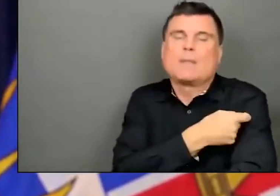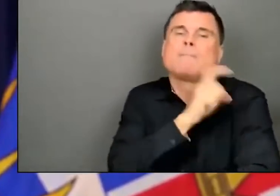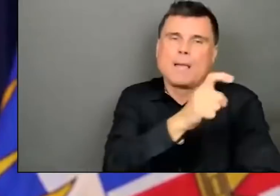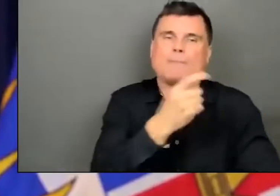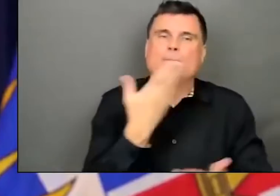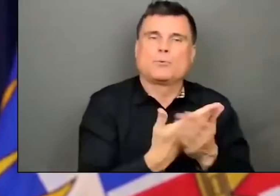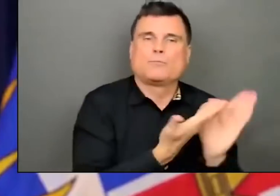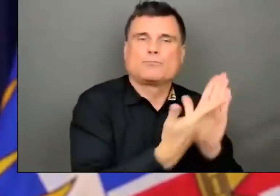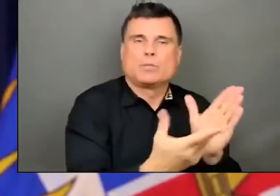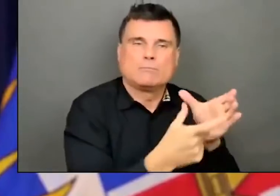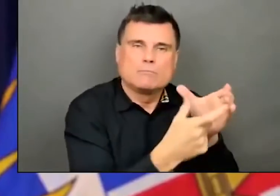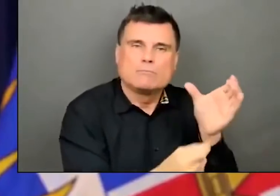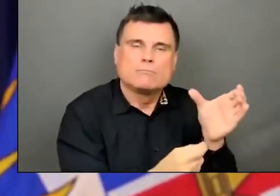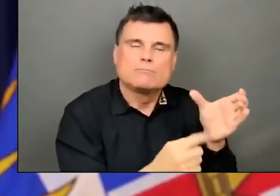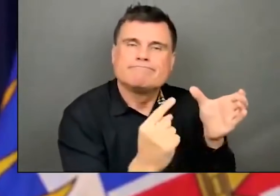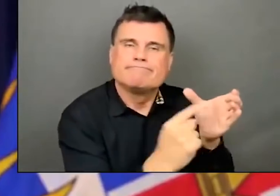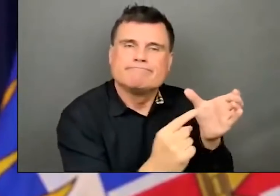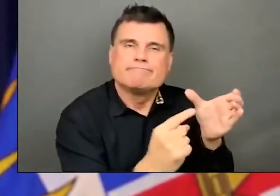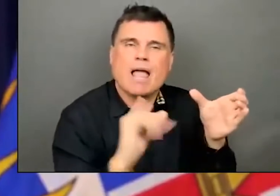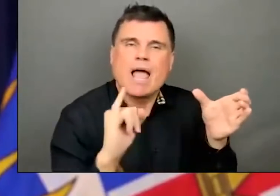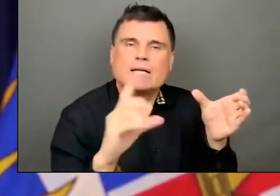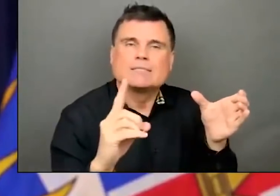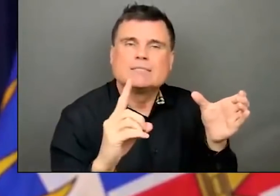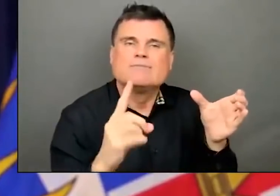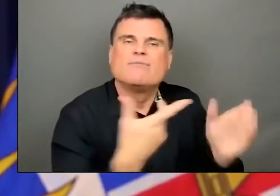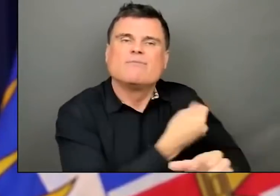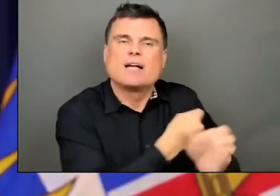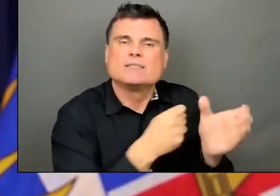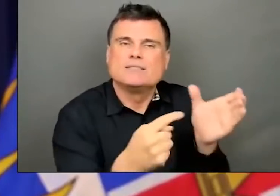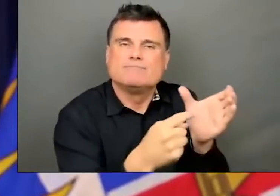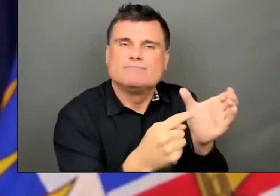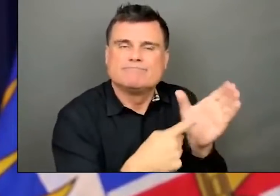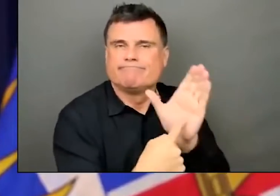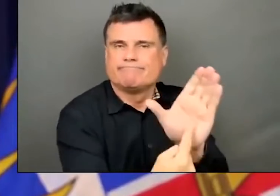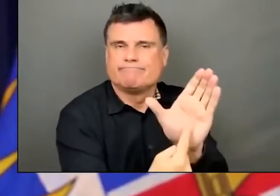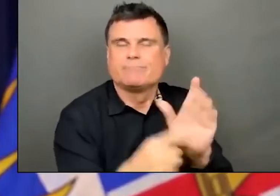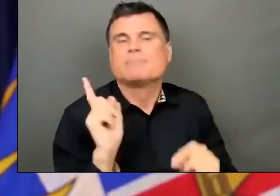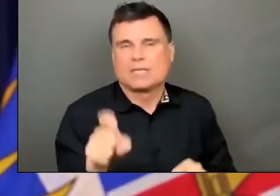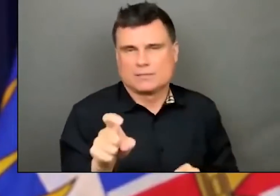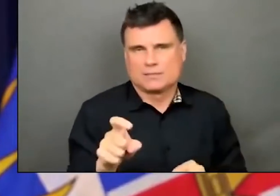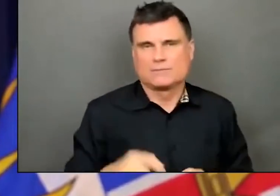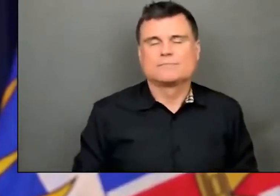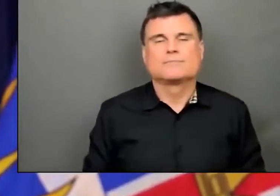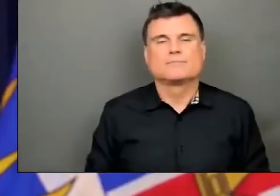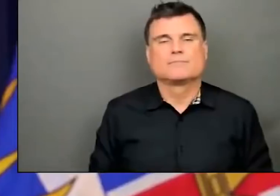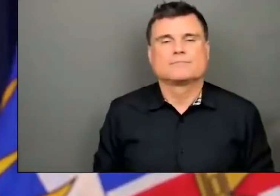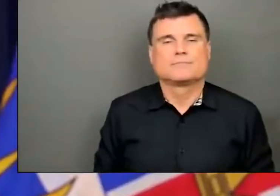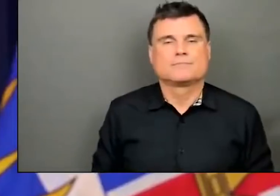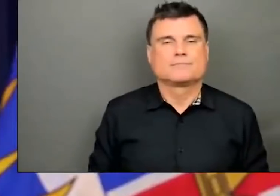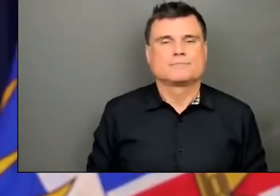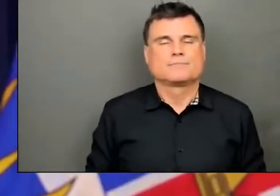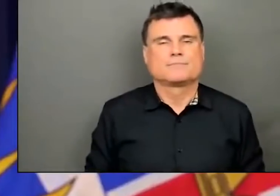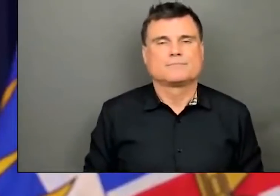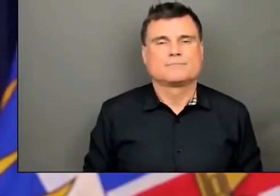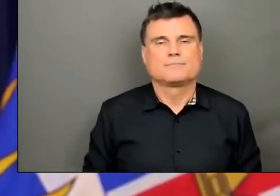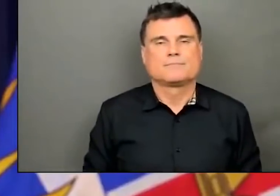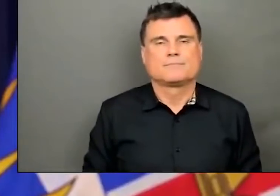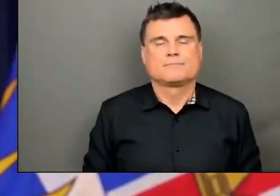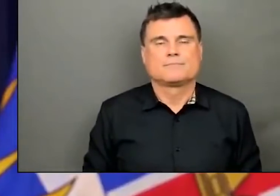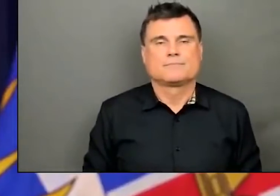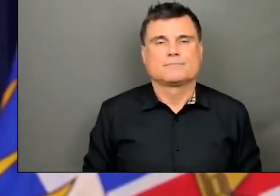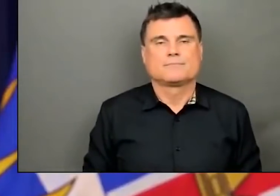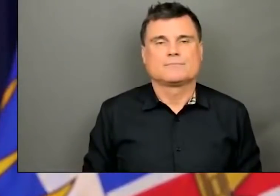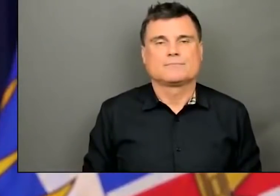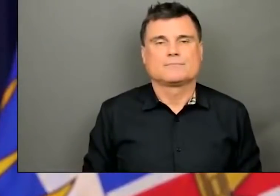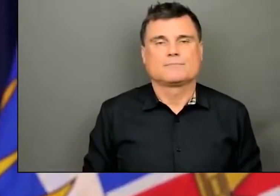roles, particularly as we move into indoor sports over the next few months. This requirement for proof of vaccination